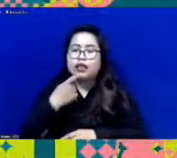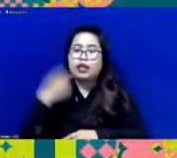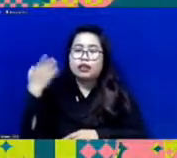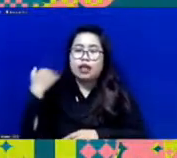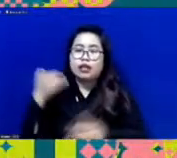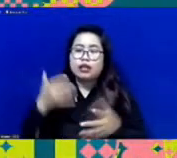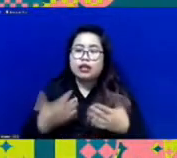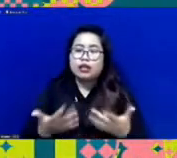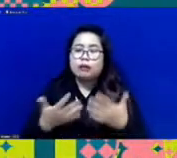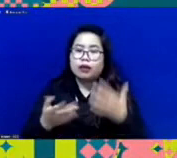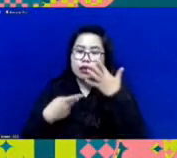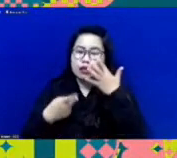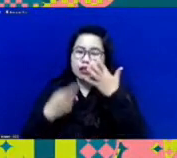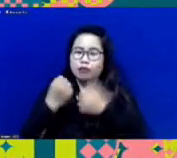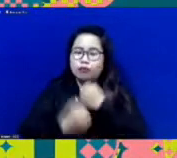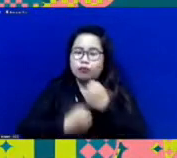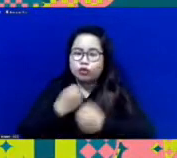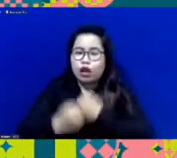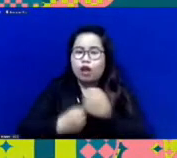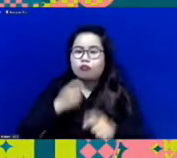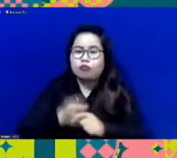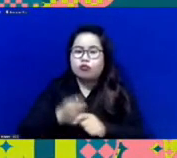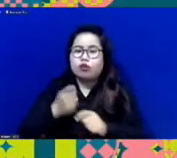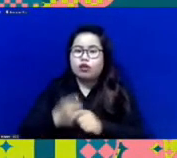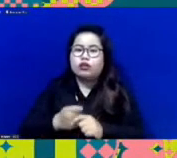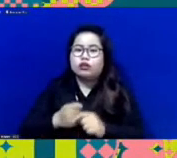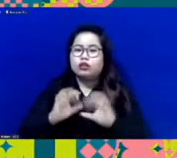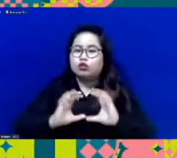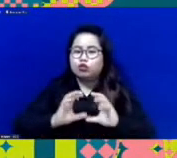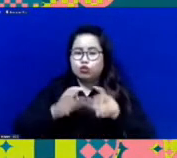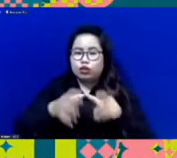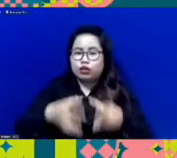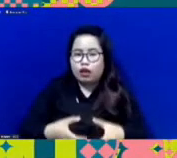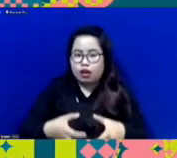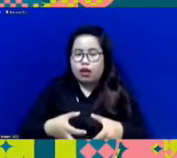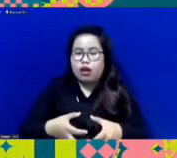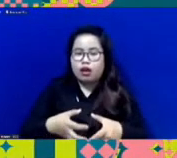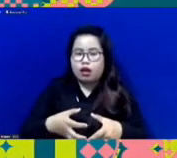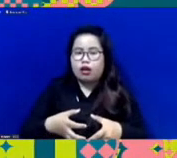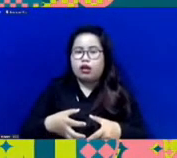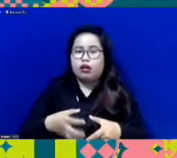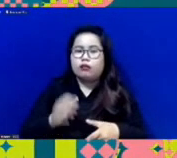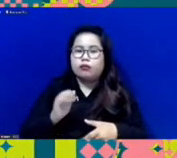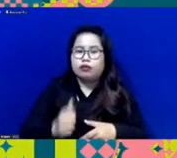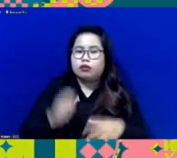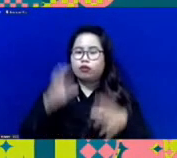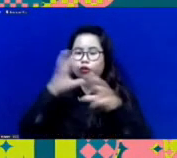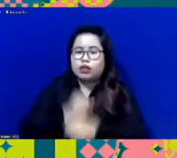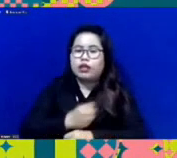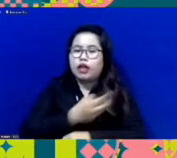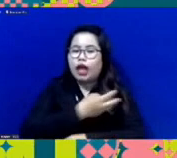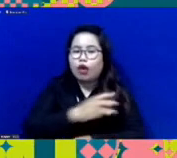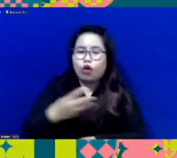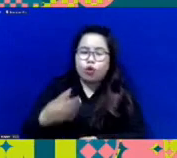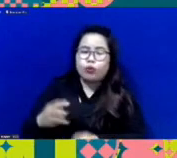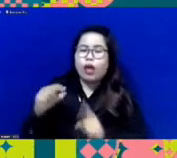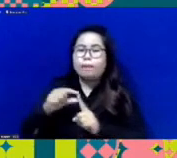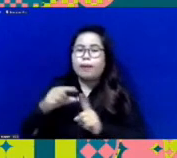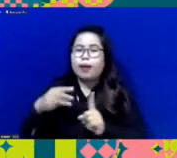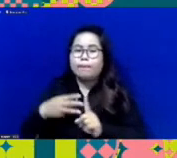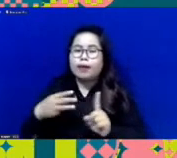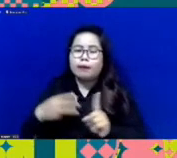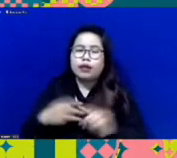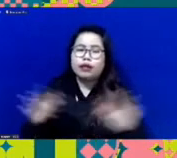do think about GDP, we do think about the thriving of all of us, but yet we have these traditional values. And